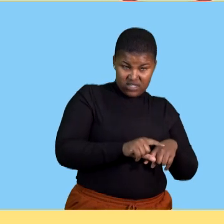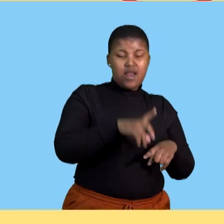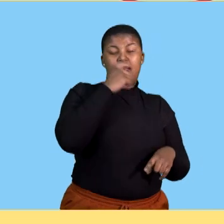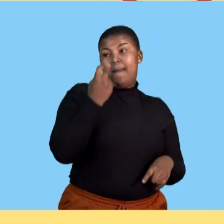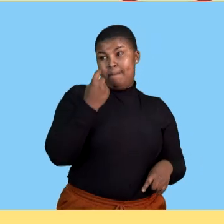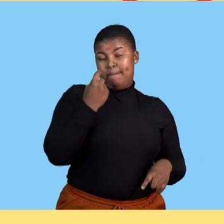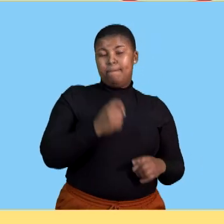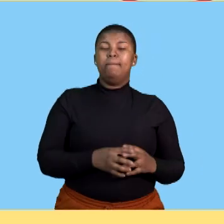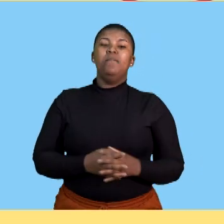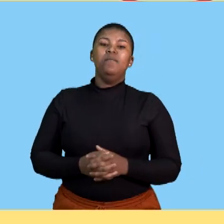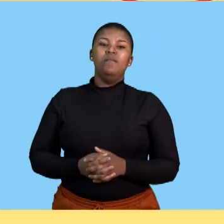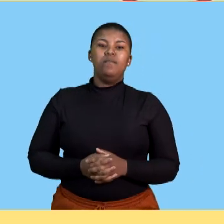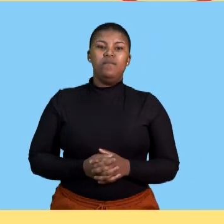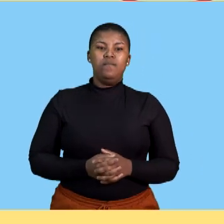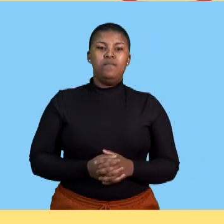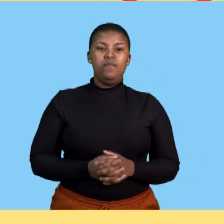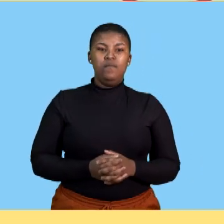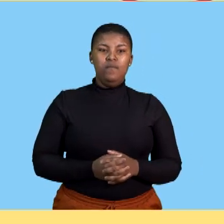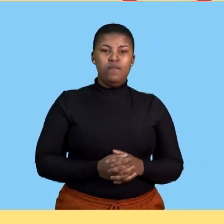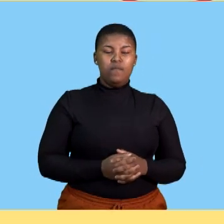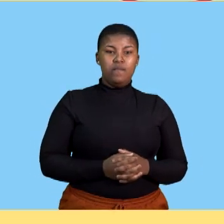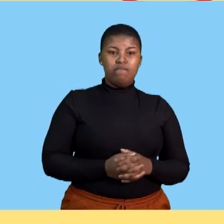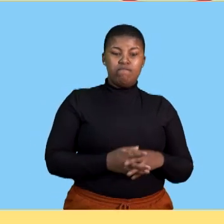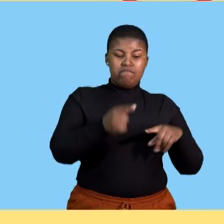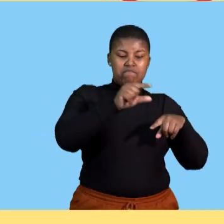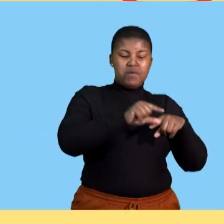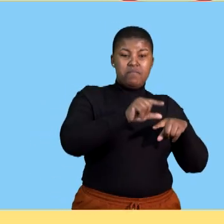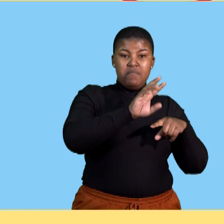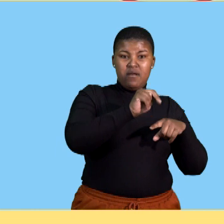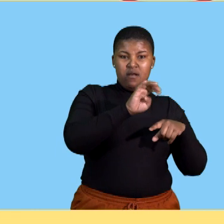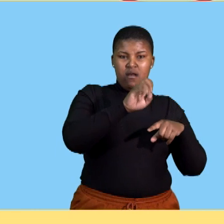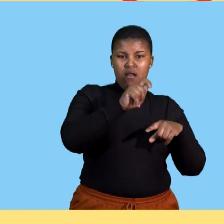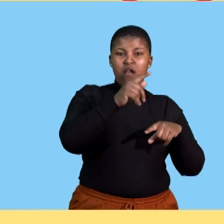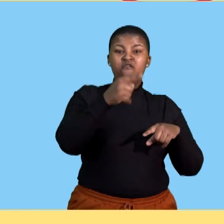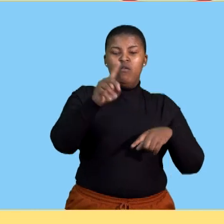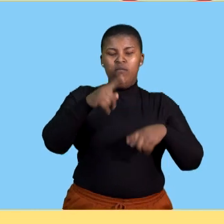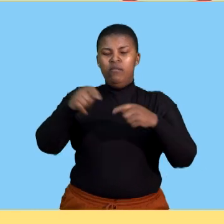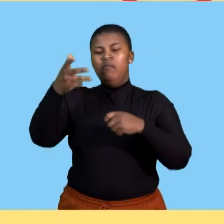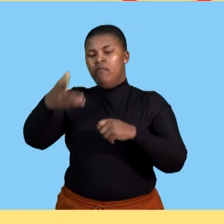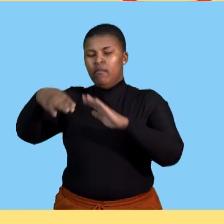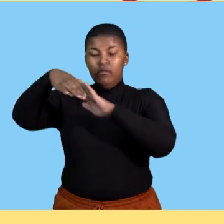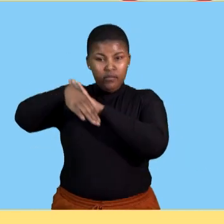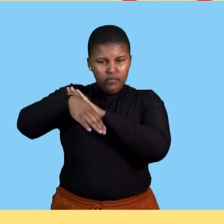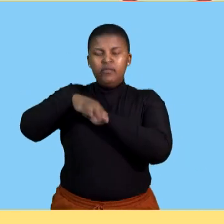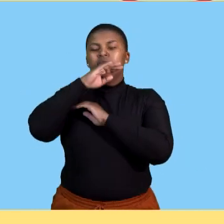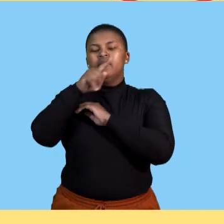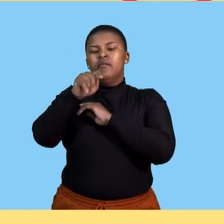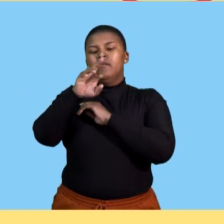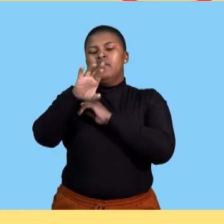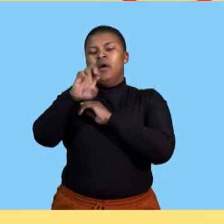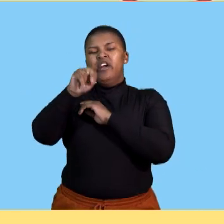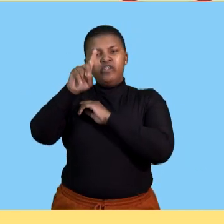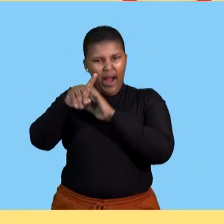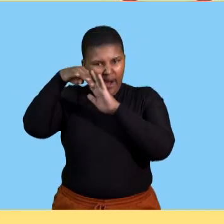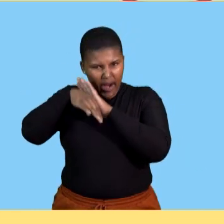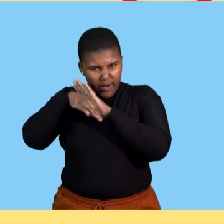name of the financial indicator. The percentage net profit on sales has decreased. The decrease is the trend. It